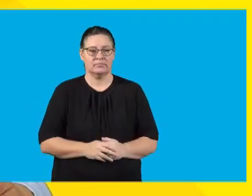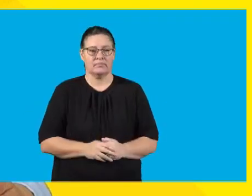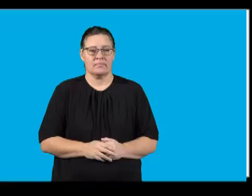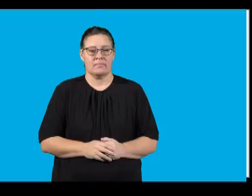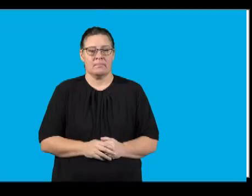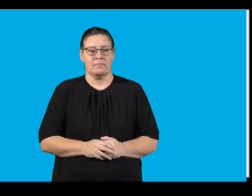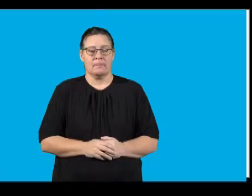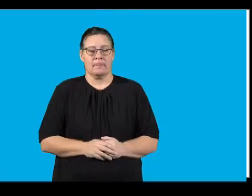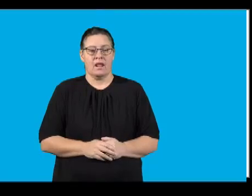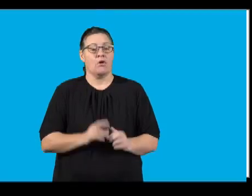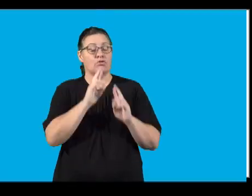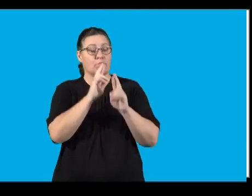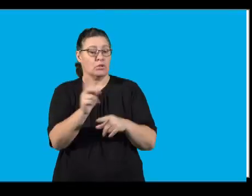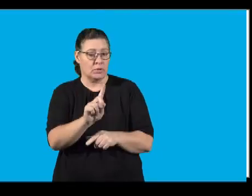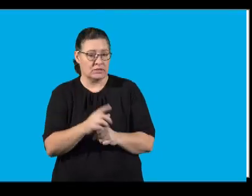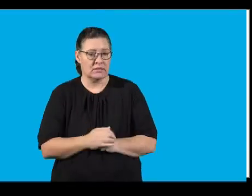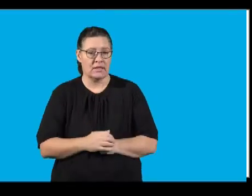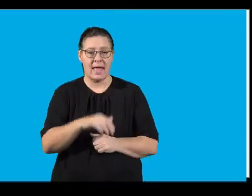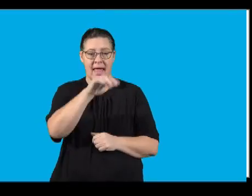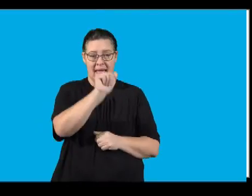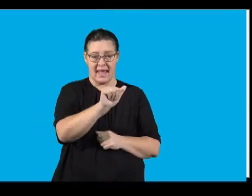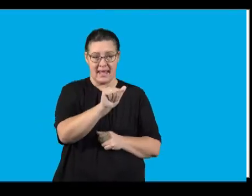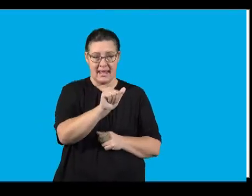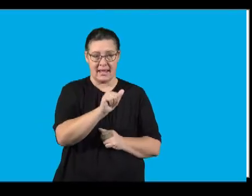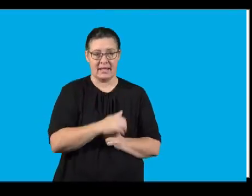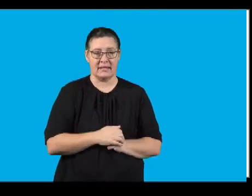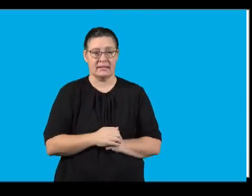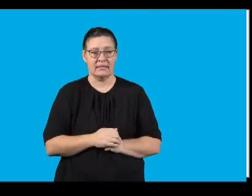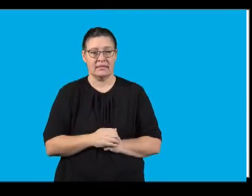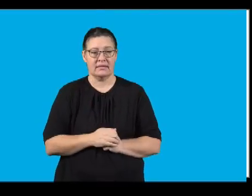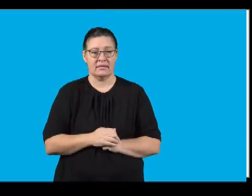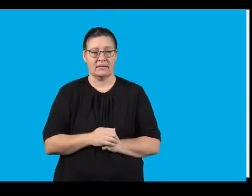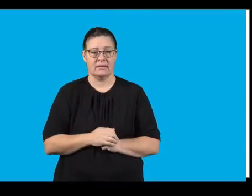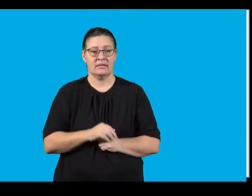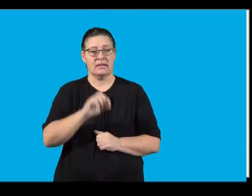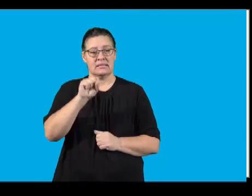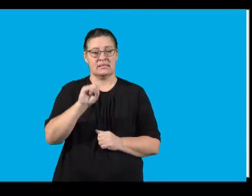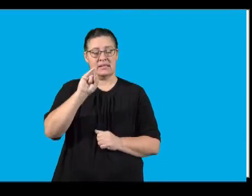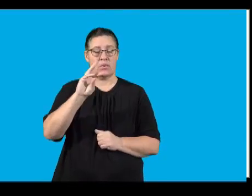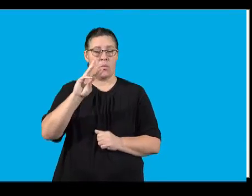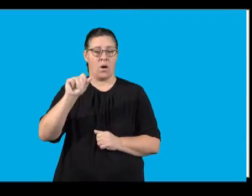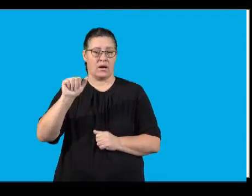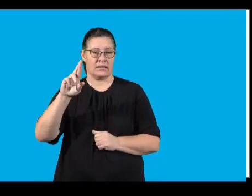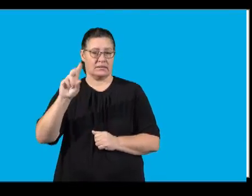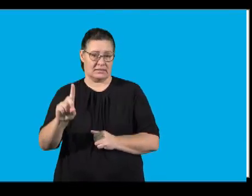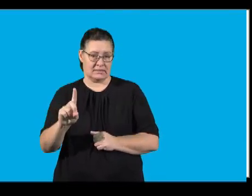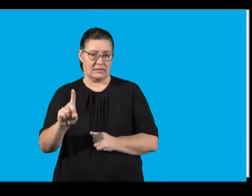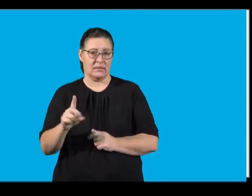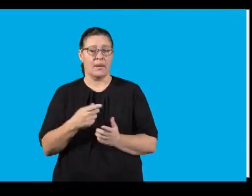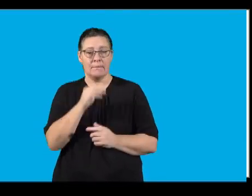what we have. Our response says A, all right, is